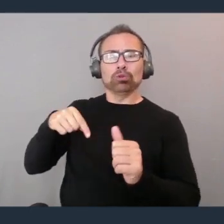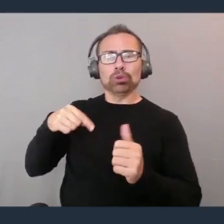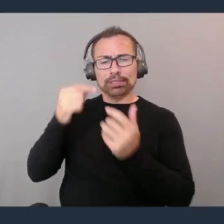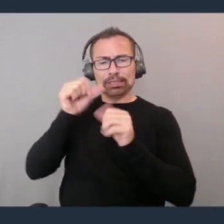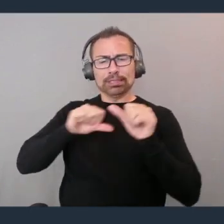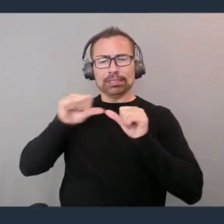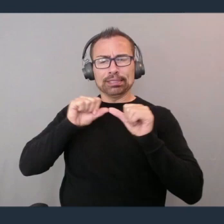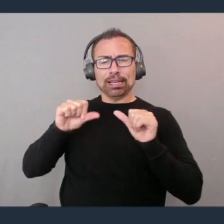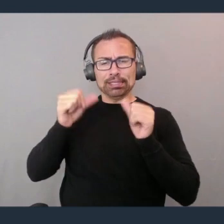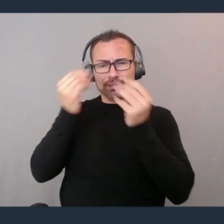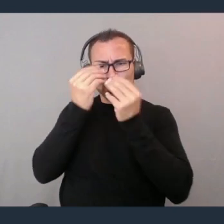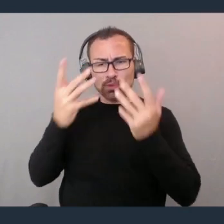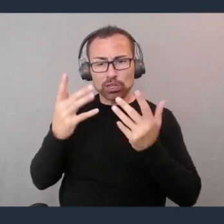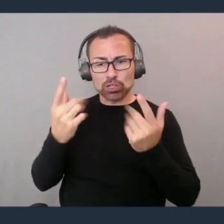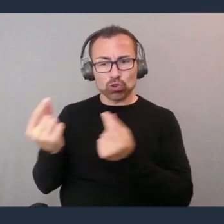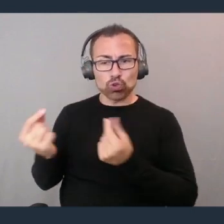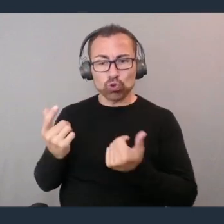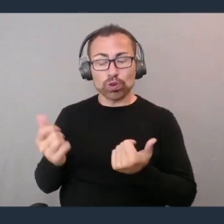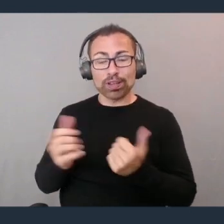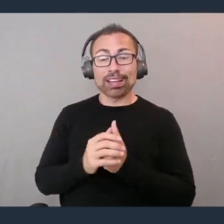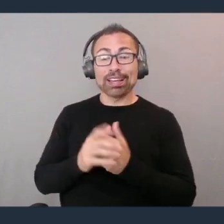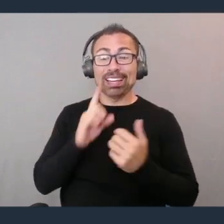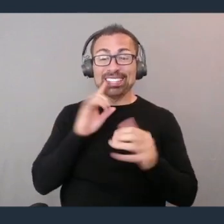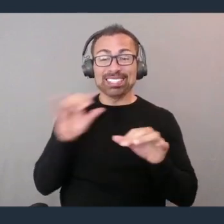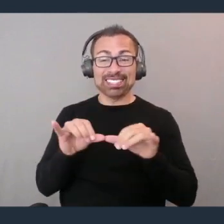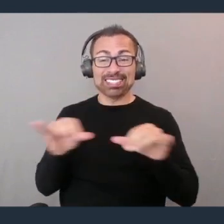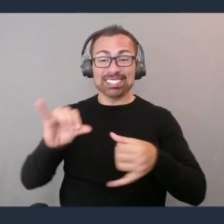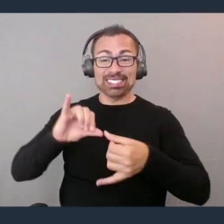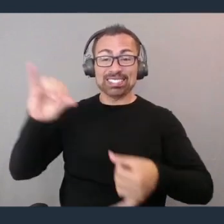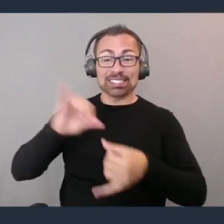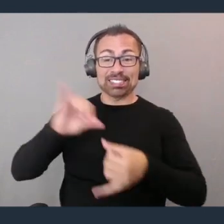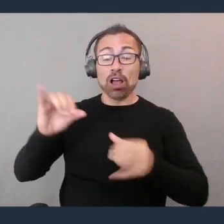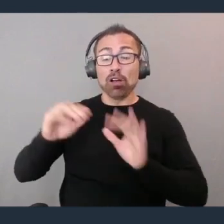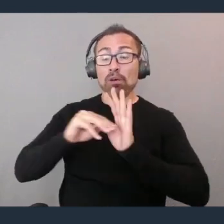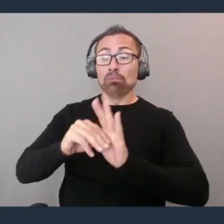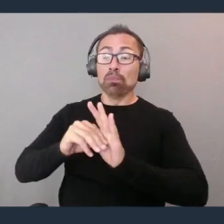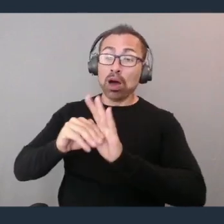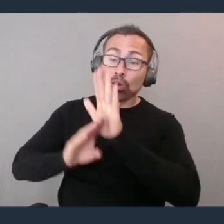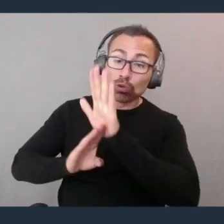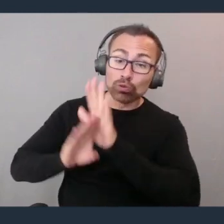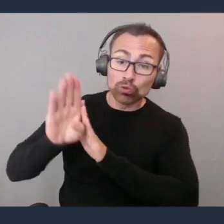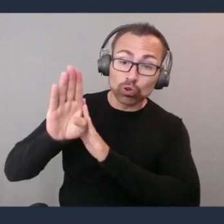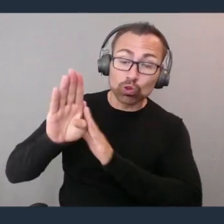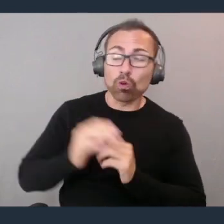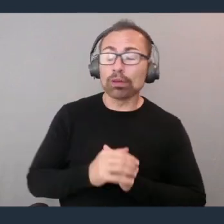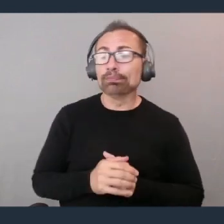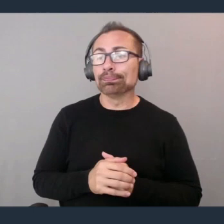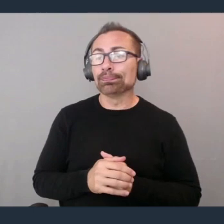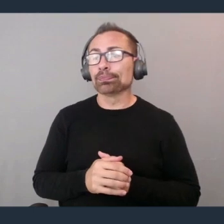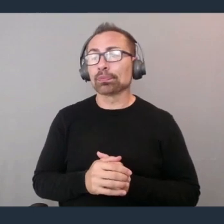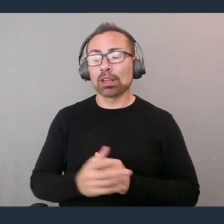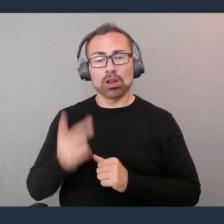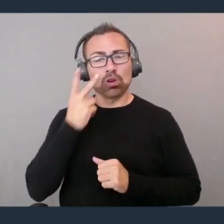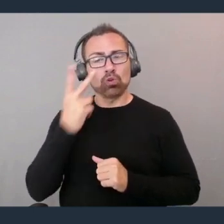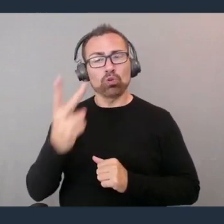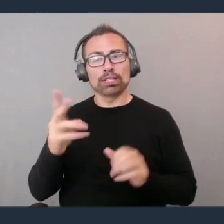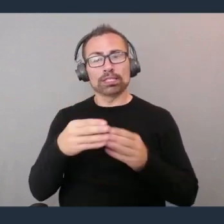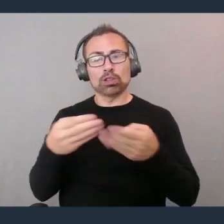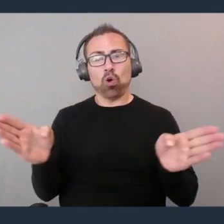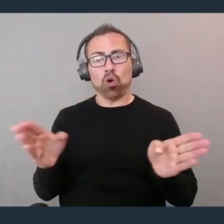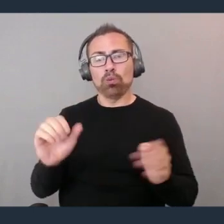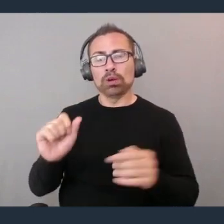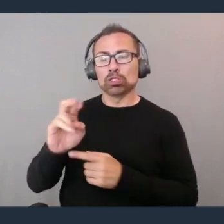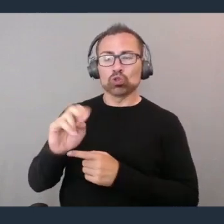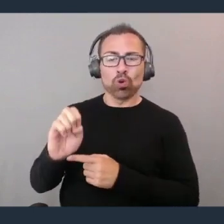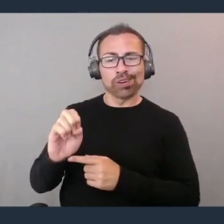enabled this is kind of the scale at which these models have grown. And so we see an open source model that's pretty popular. It's